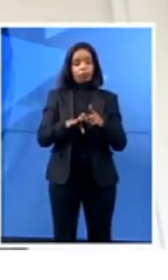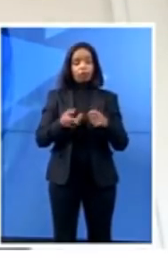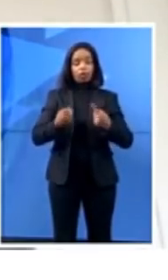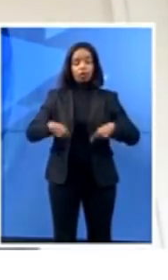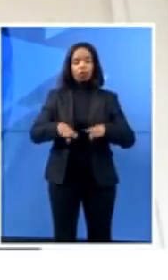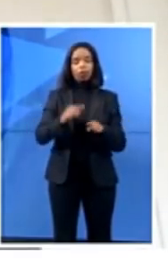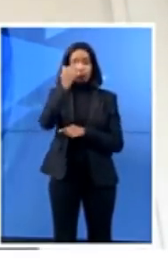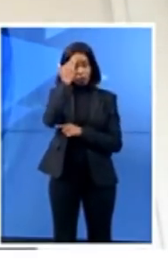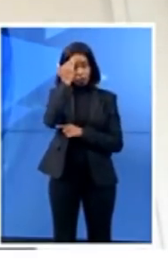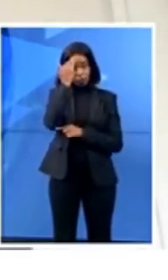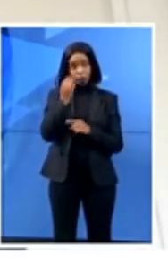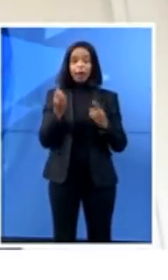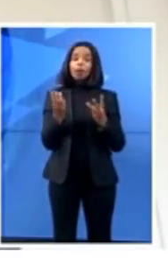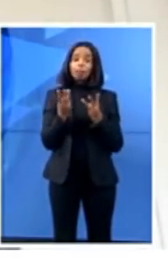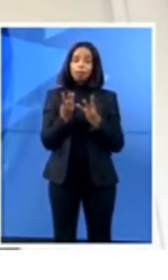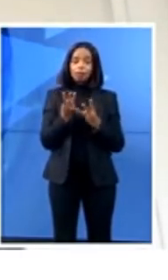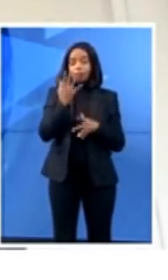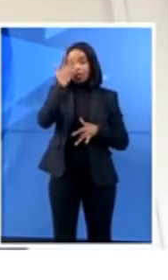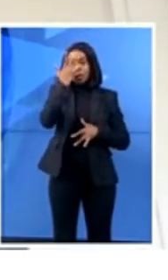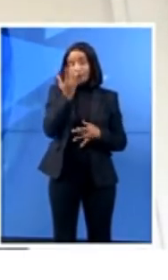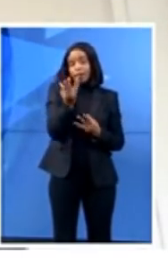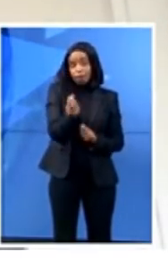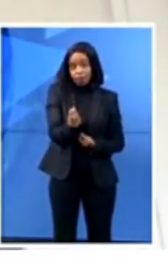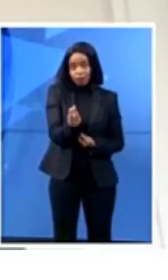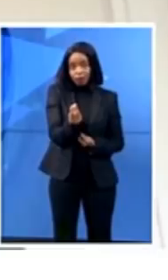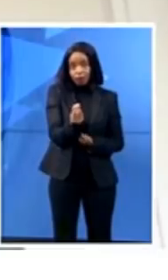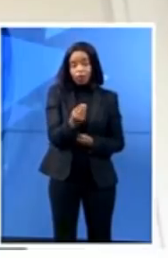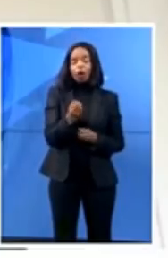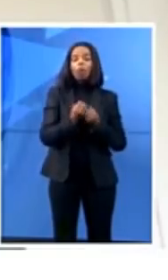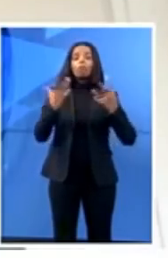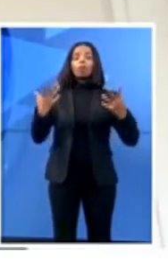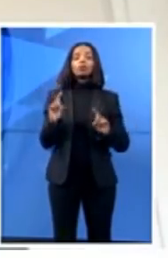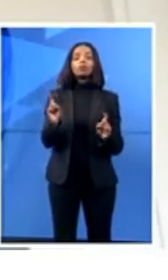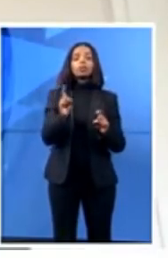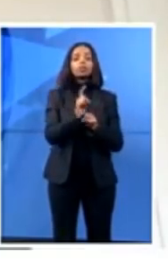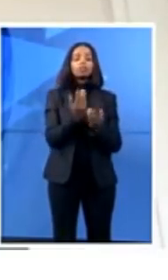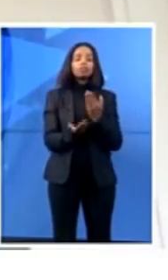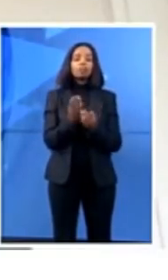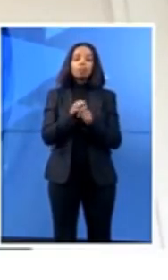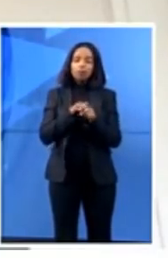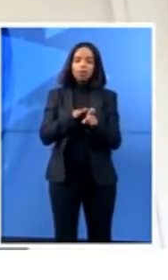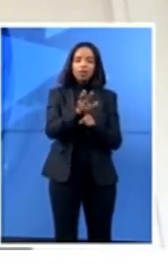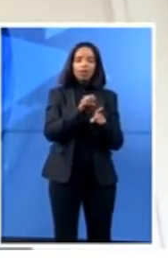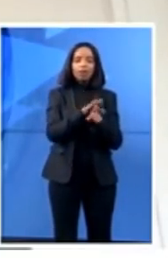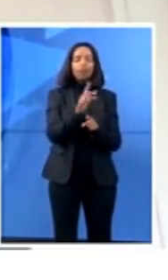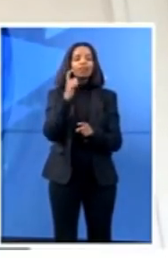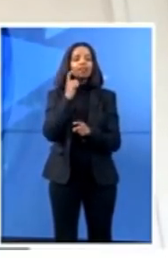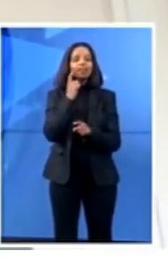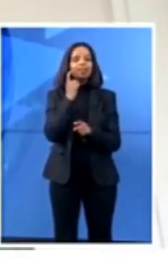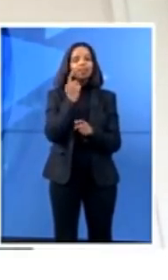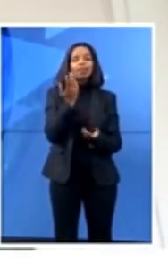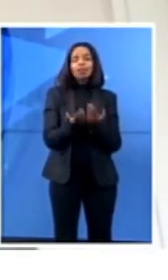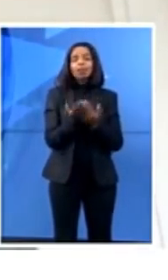that's when they are most infectious. So it's when they cough, they sneeze, they touch their faces, they're most